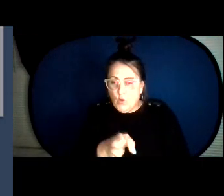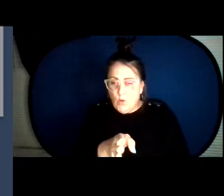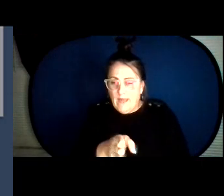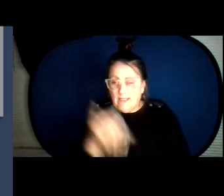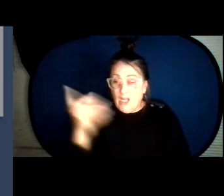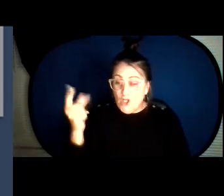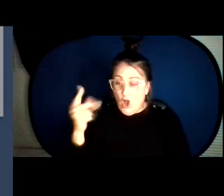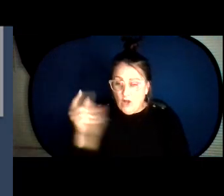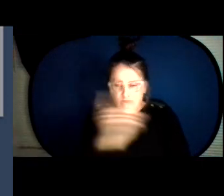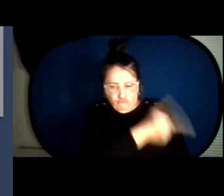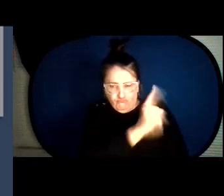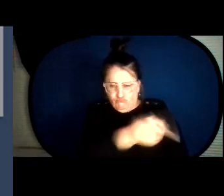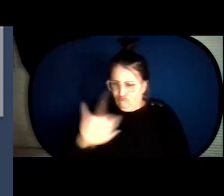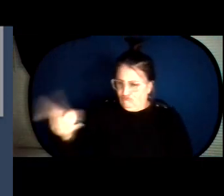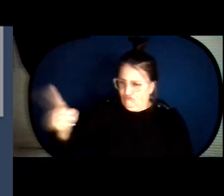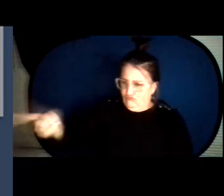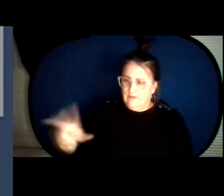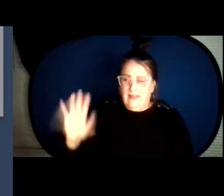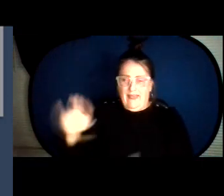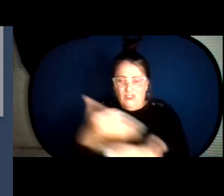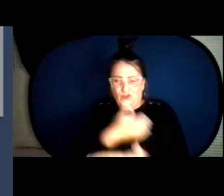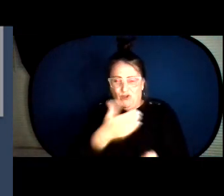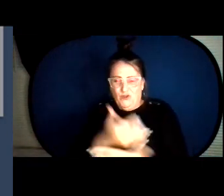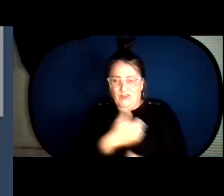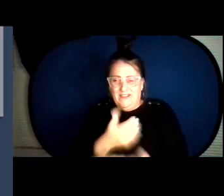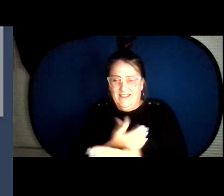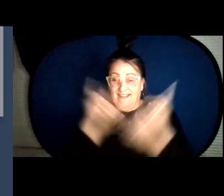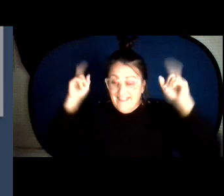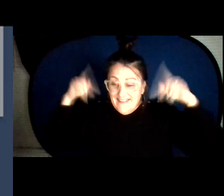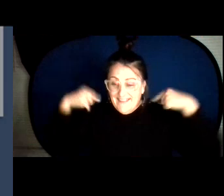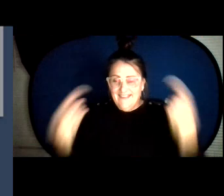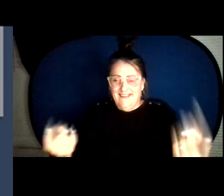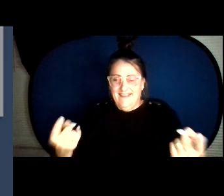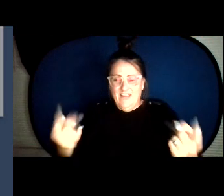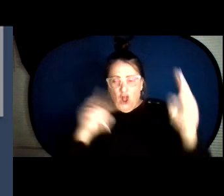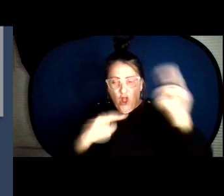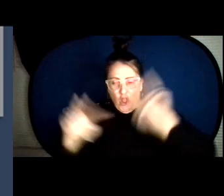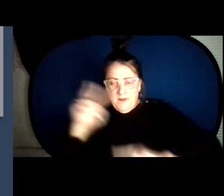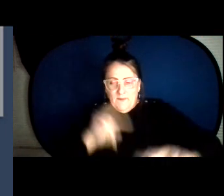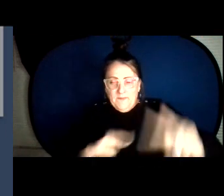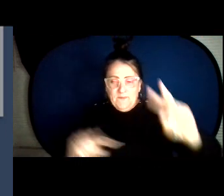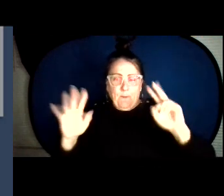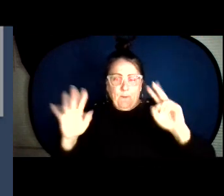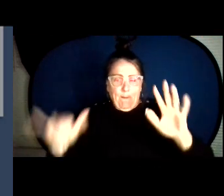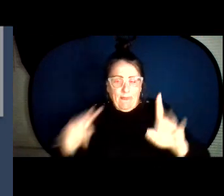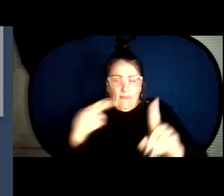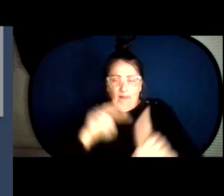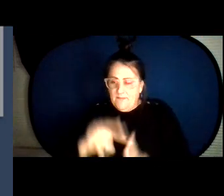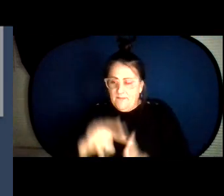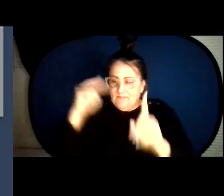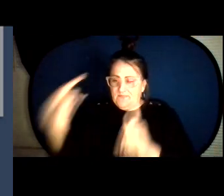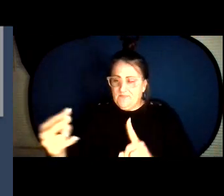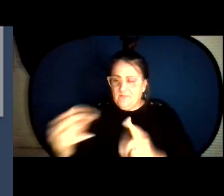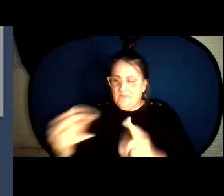right? What have we done to look at that aspect of how do we